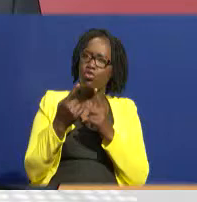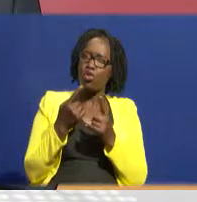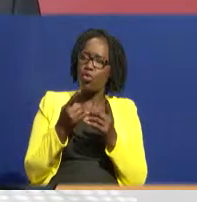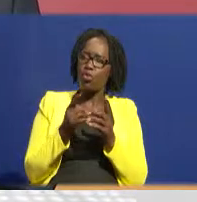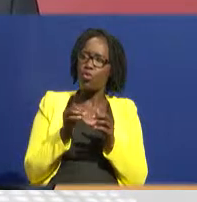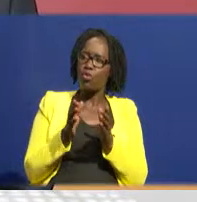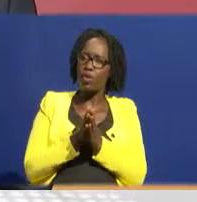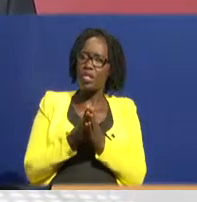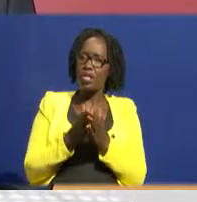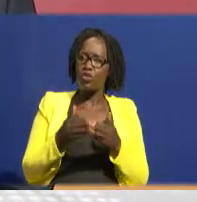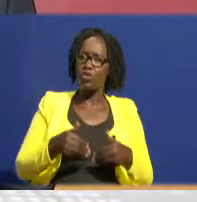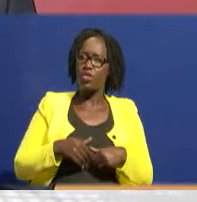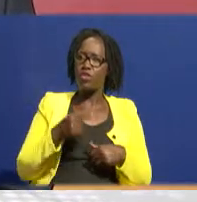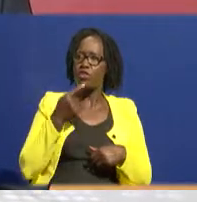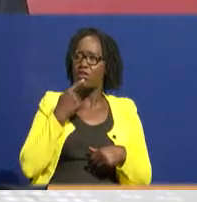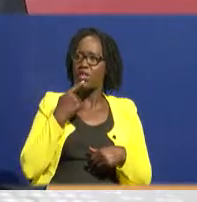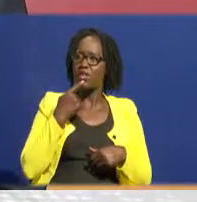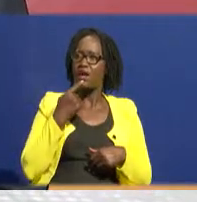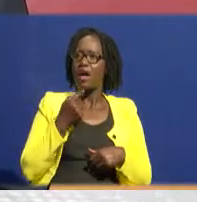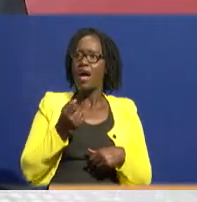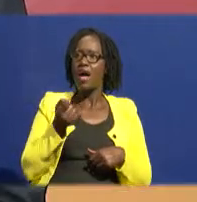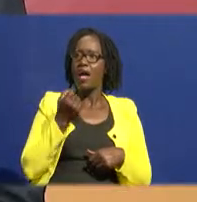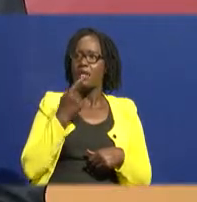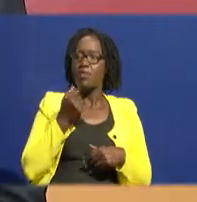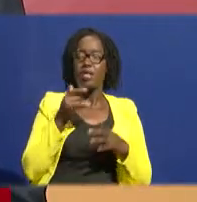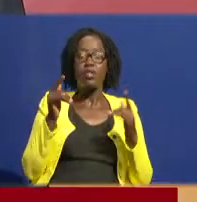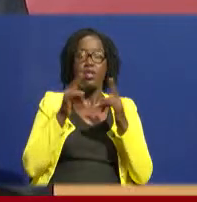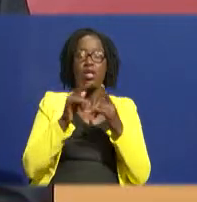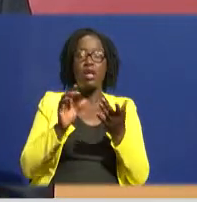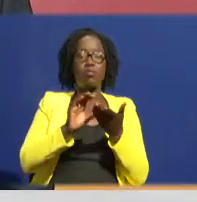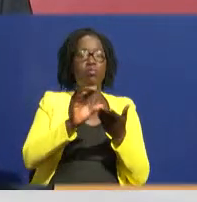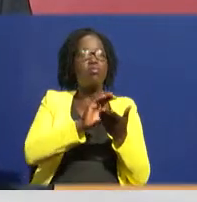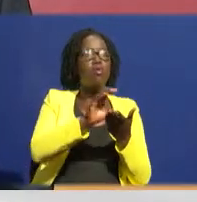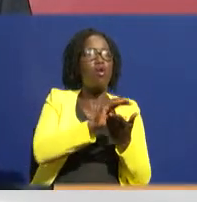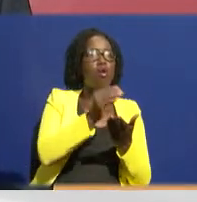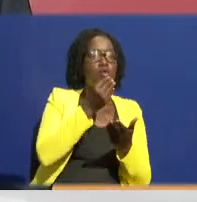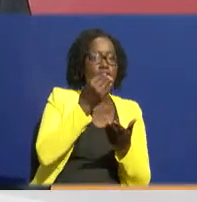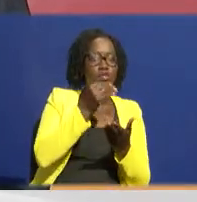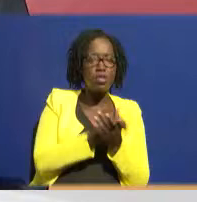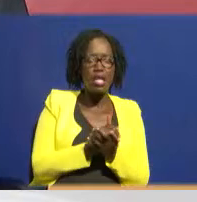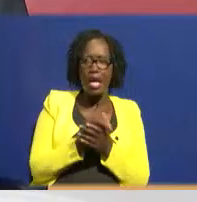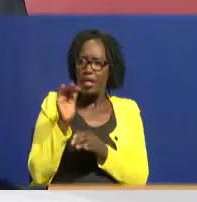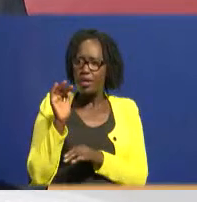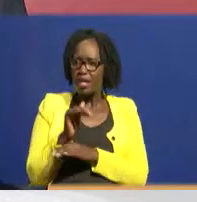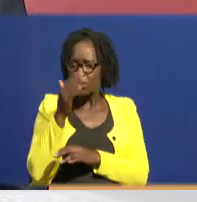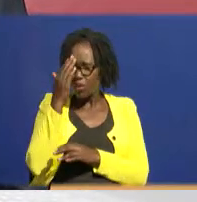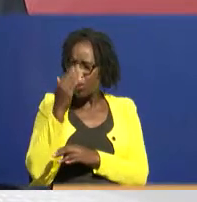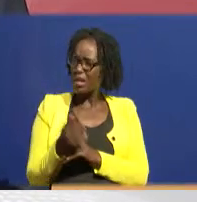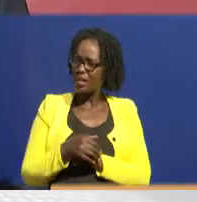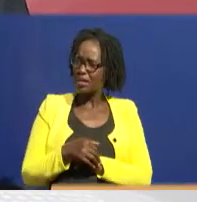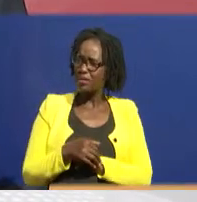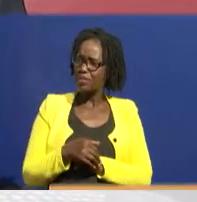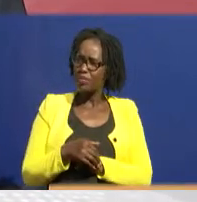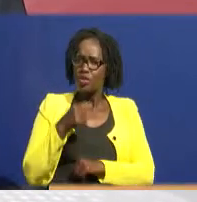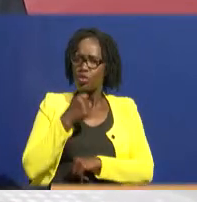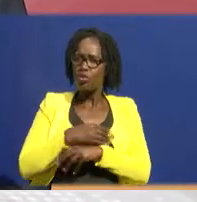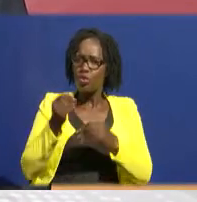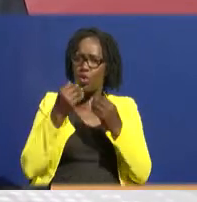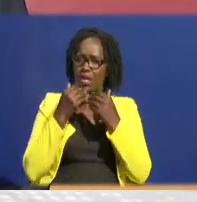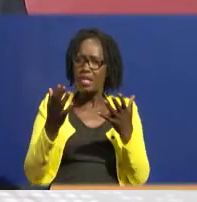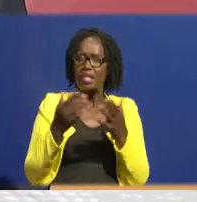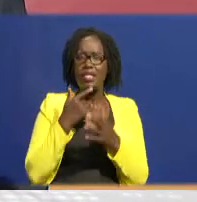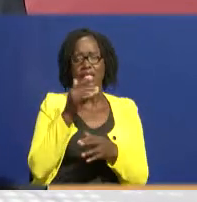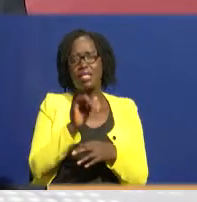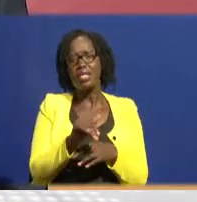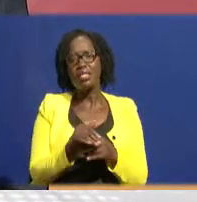our youth in Turkana when I was doing medical camp and dispersing food. When I asked them, why are you not going to school? And they